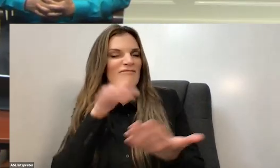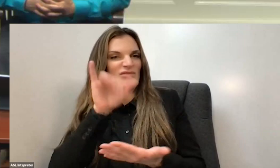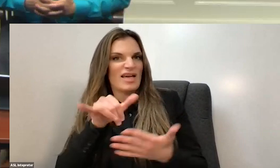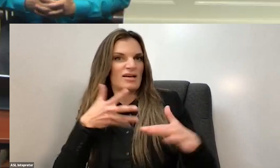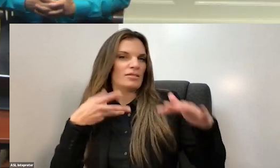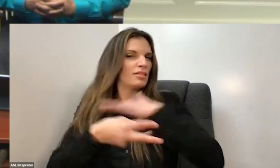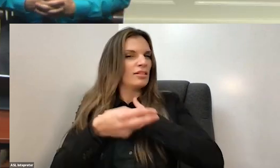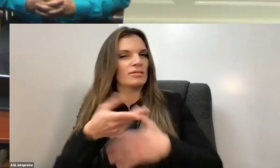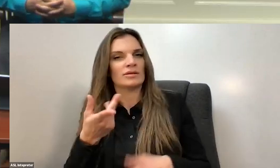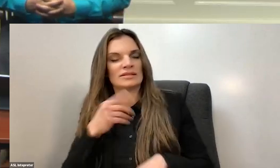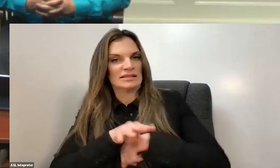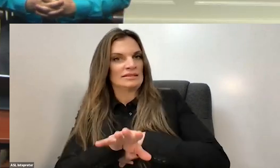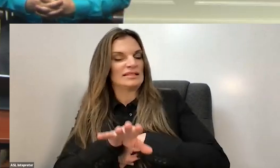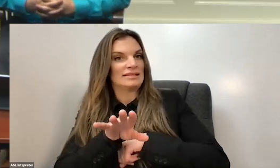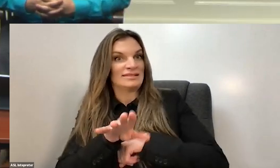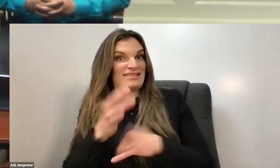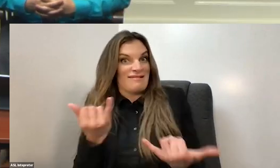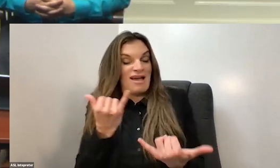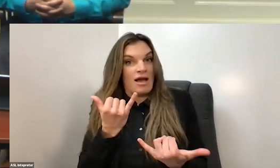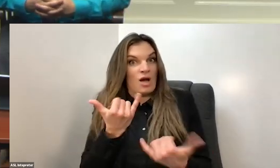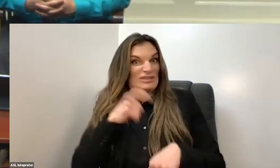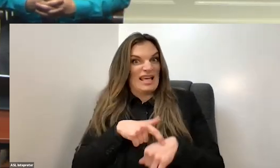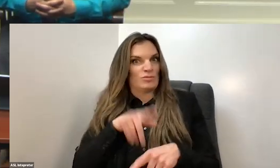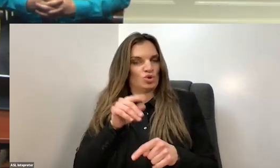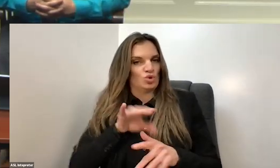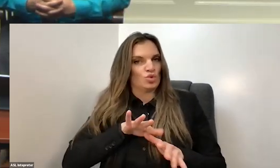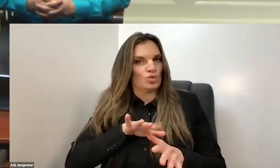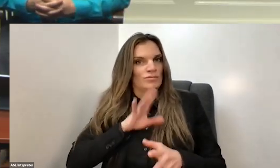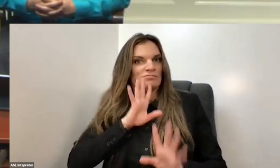time to speak up and to get involved.